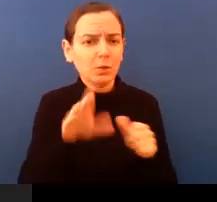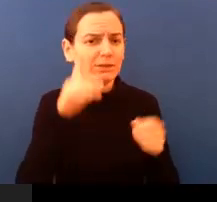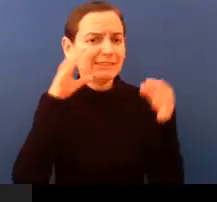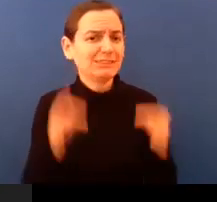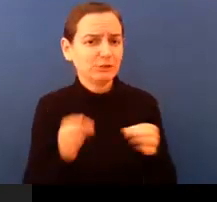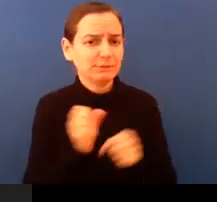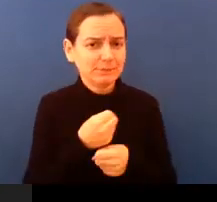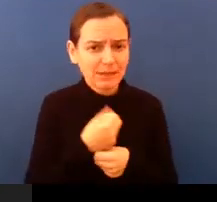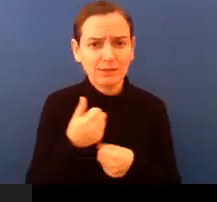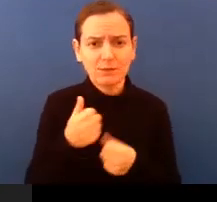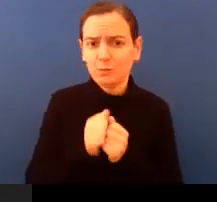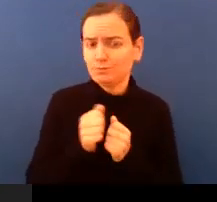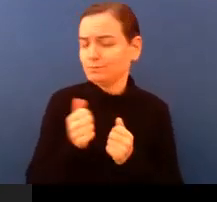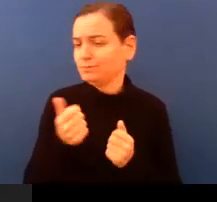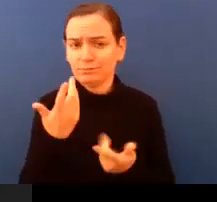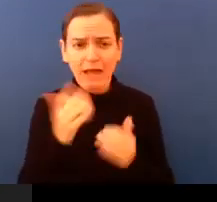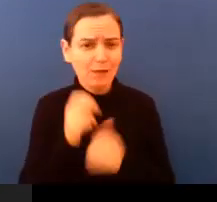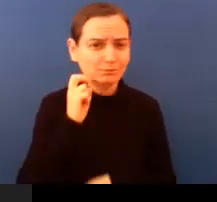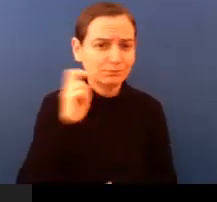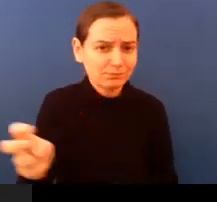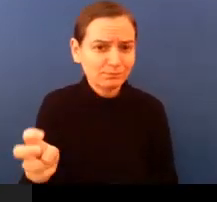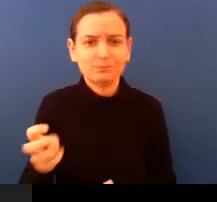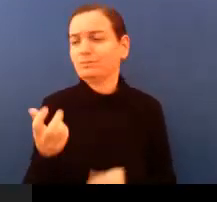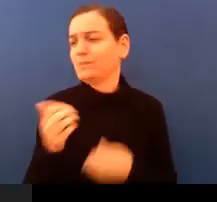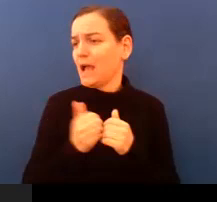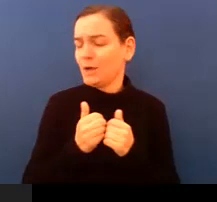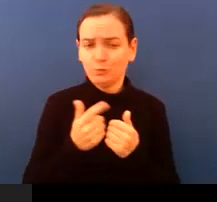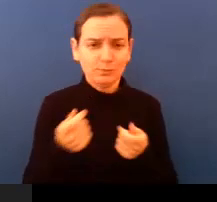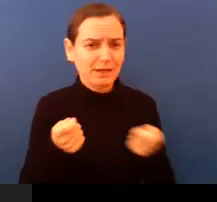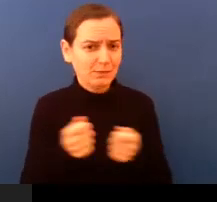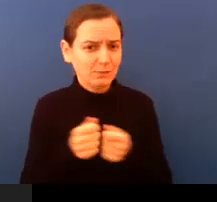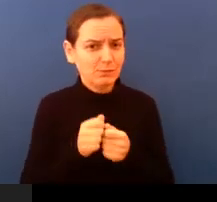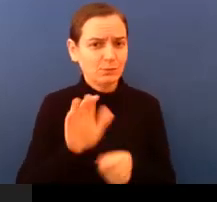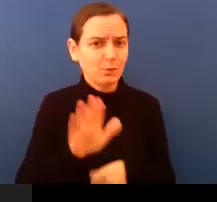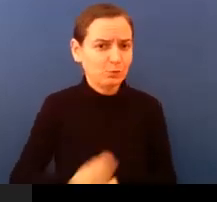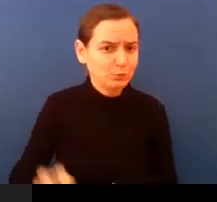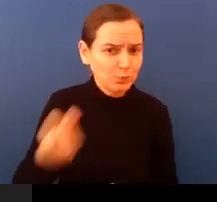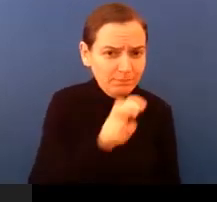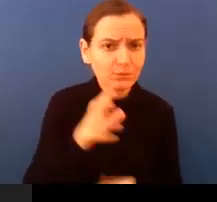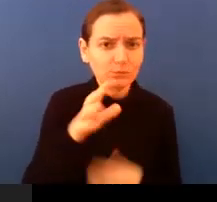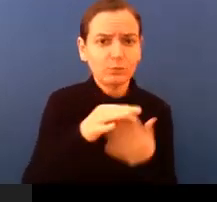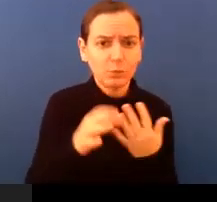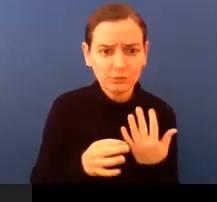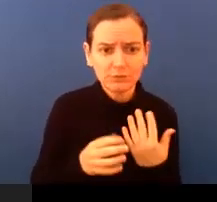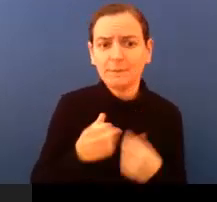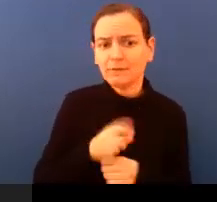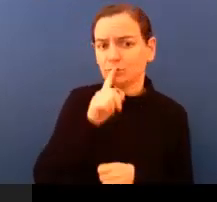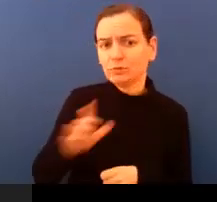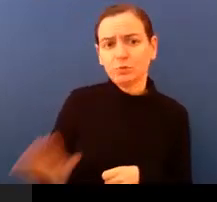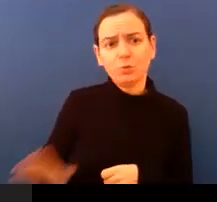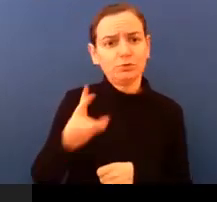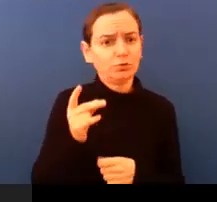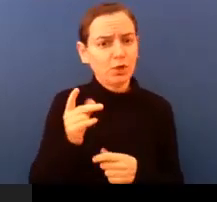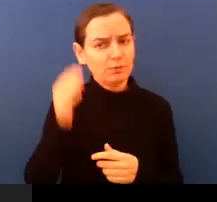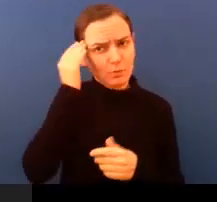lot with if you are a visual traveler and you are using a dog, you're anticipating the turns before the dog can